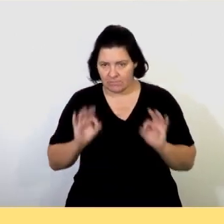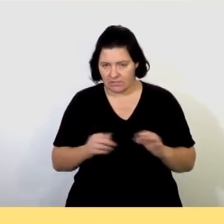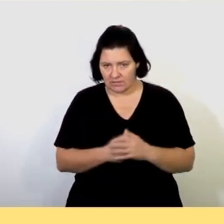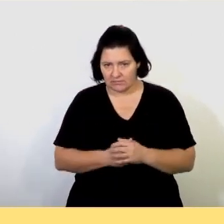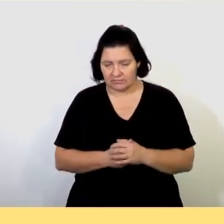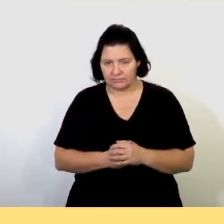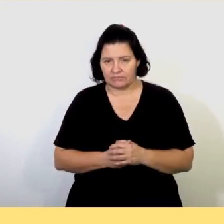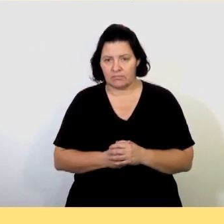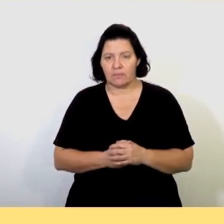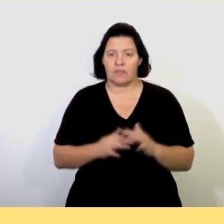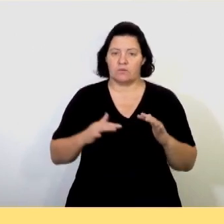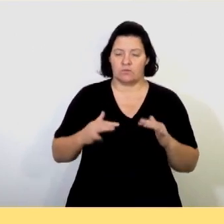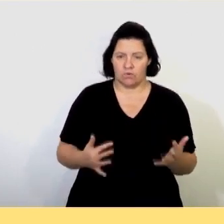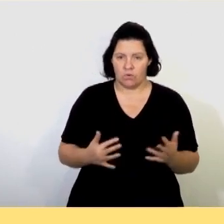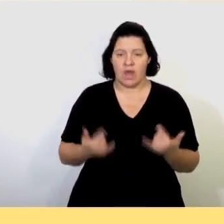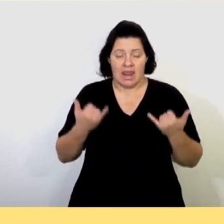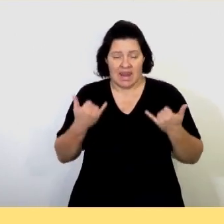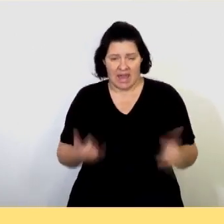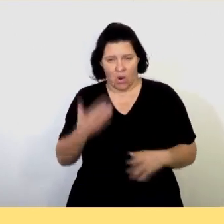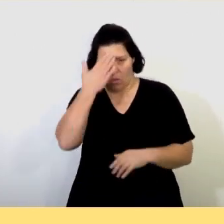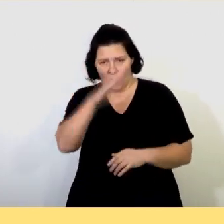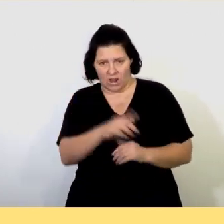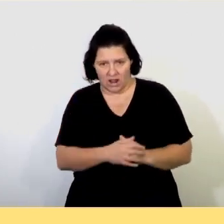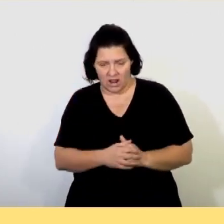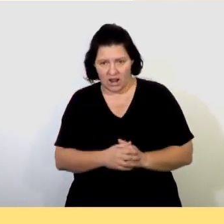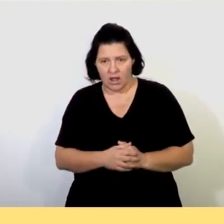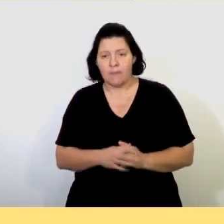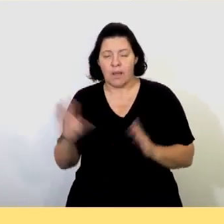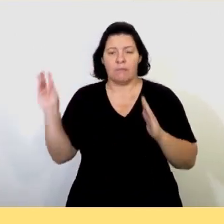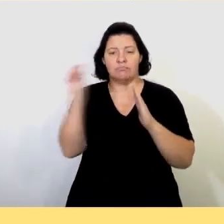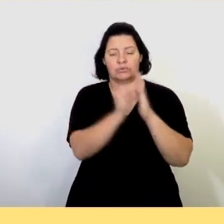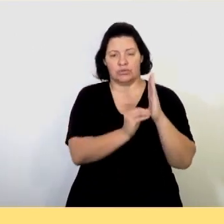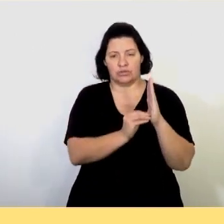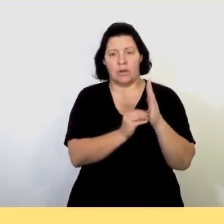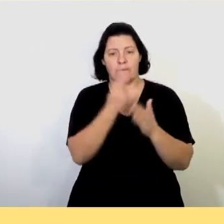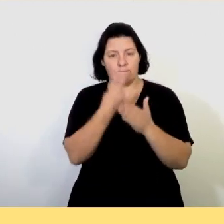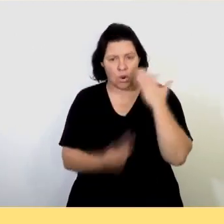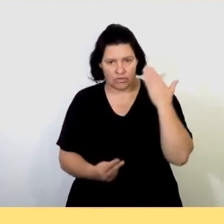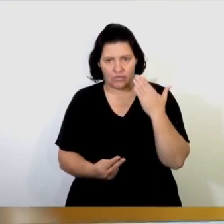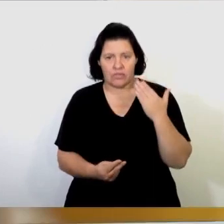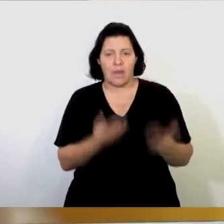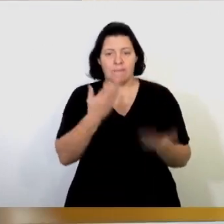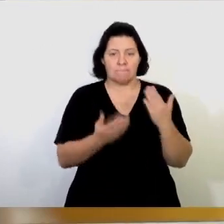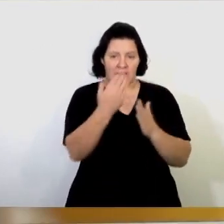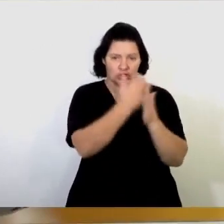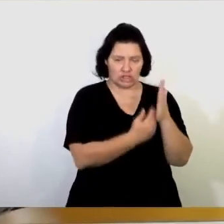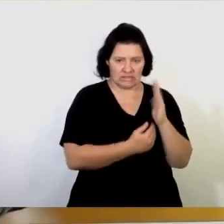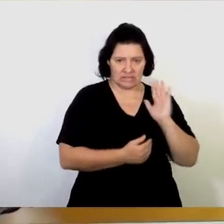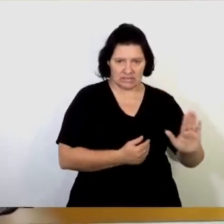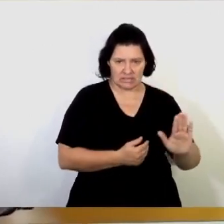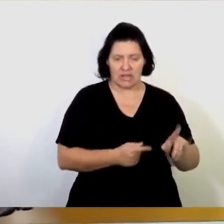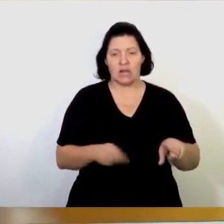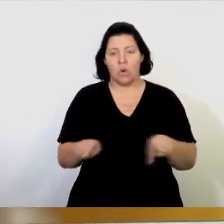7,300 rands. All right, so I now know that I have posted both my balance sheet